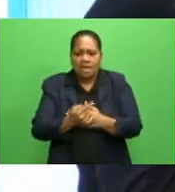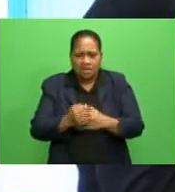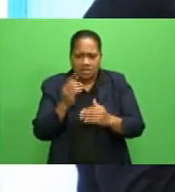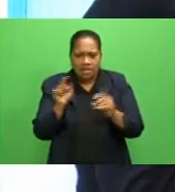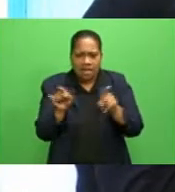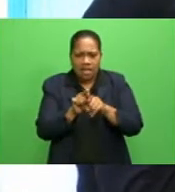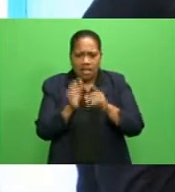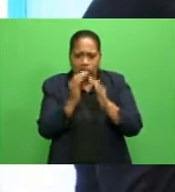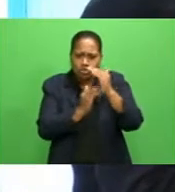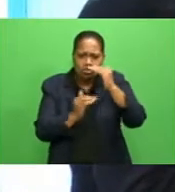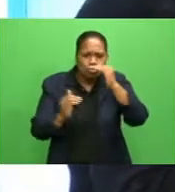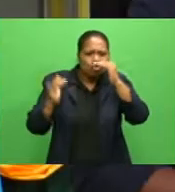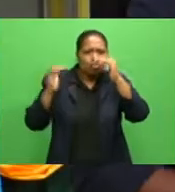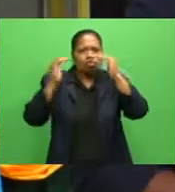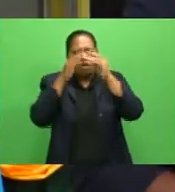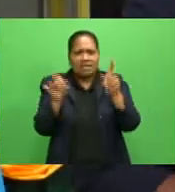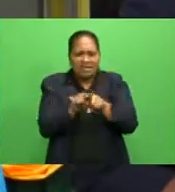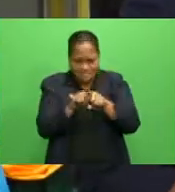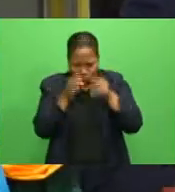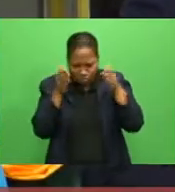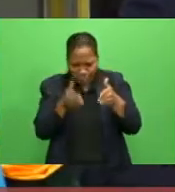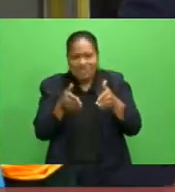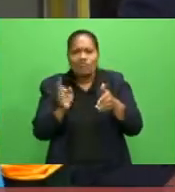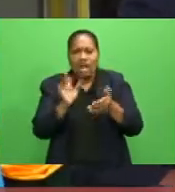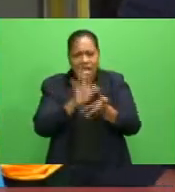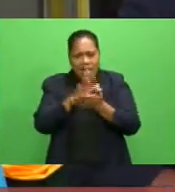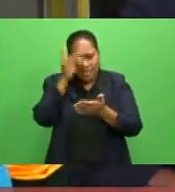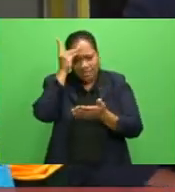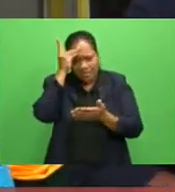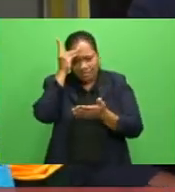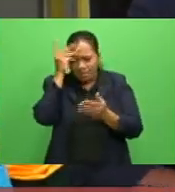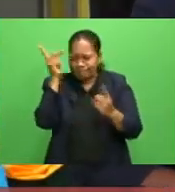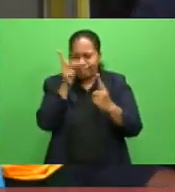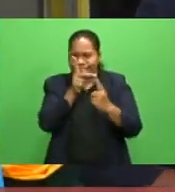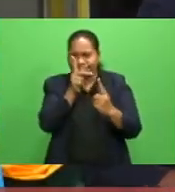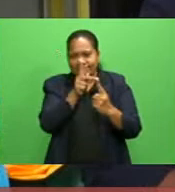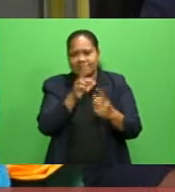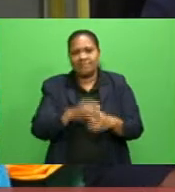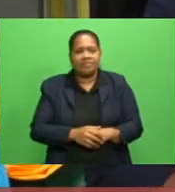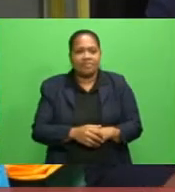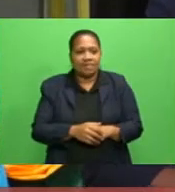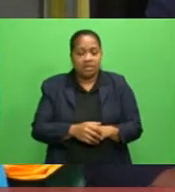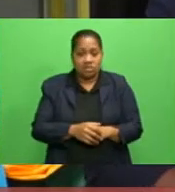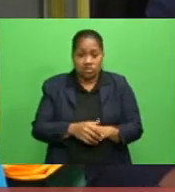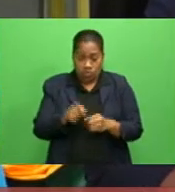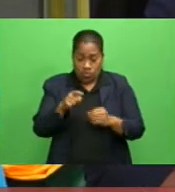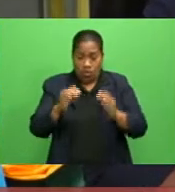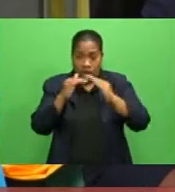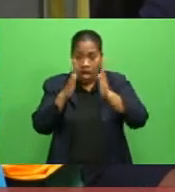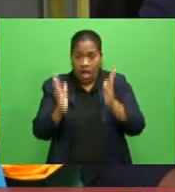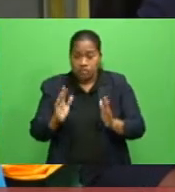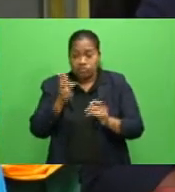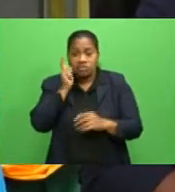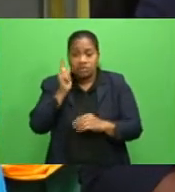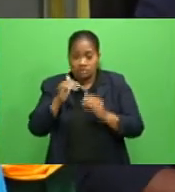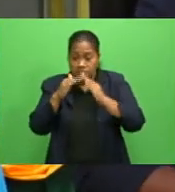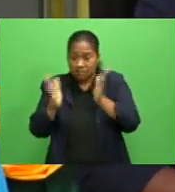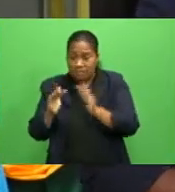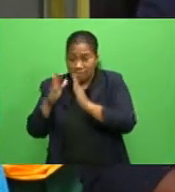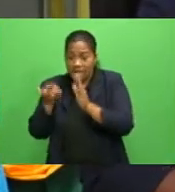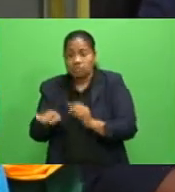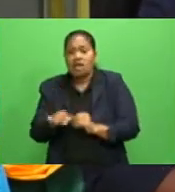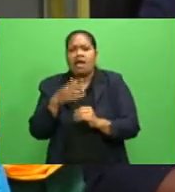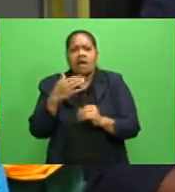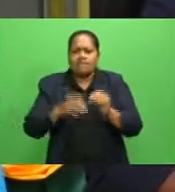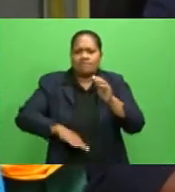remains a priority. The new teachers' quarters, consisting of 3 fully furnished 2-bedroom accommodations,